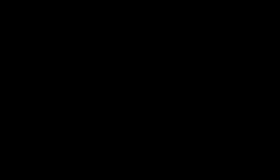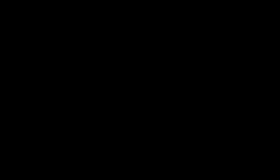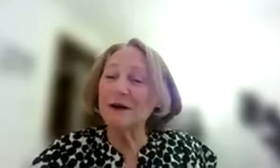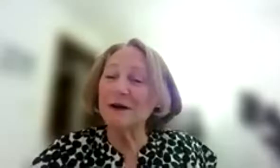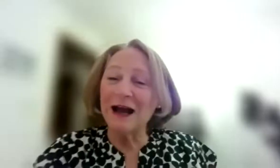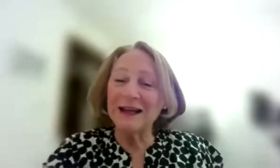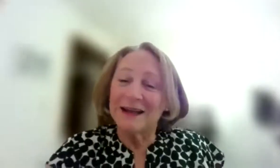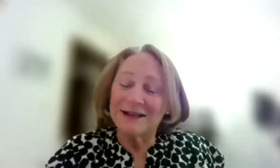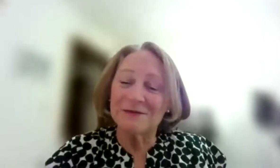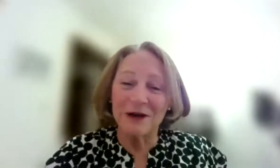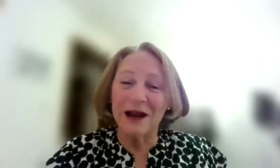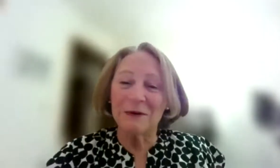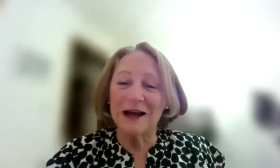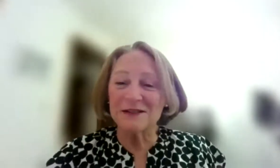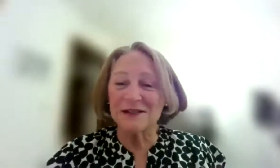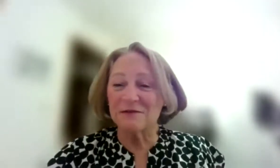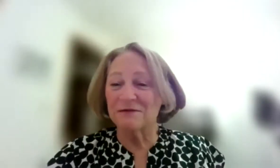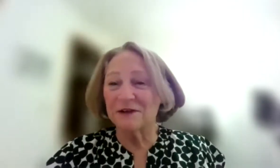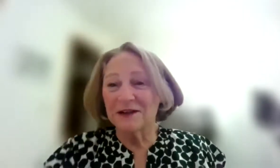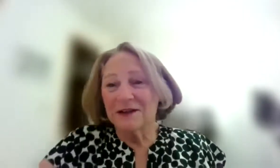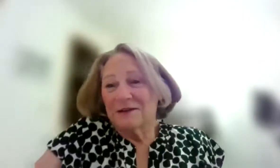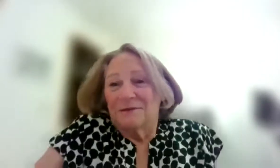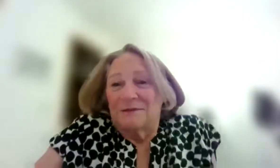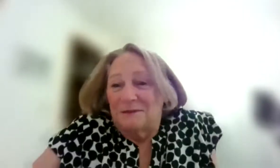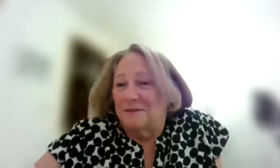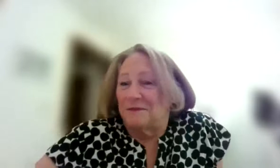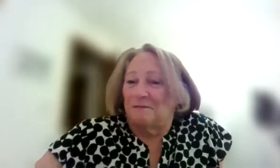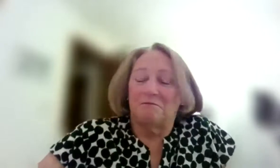but I guess what I would ask of,